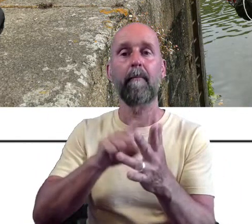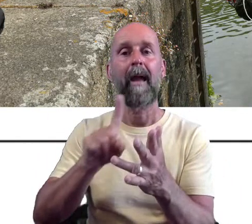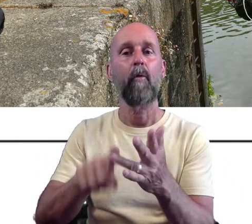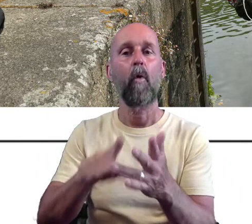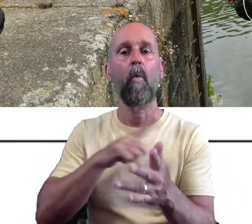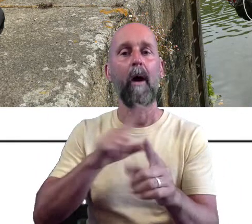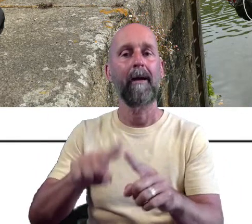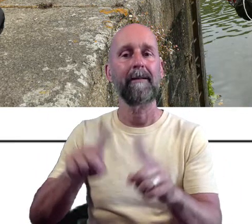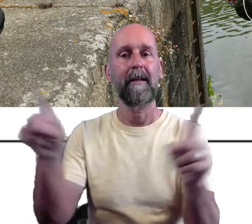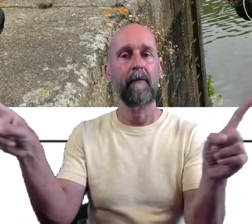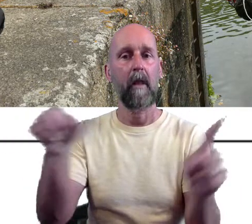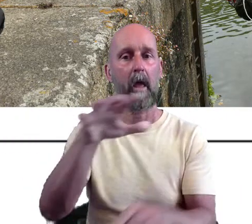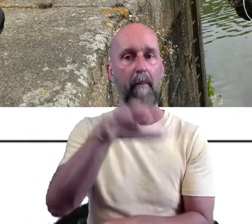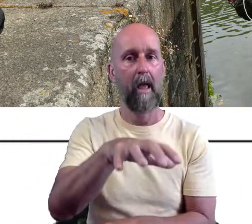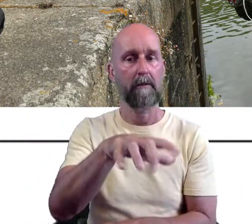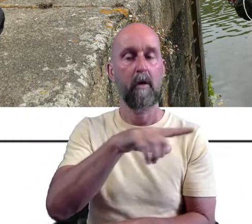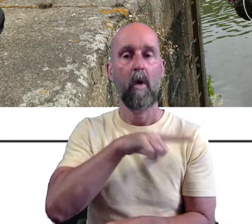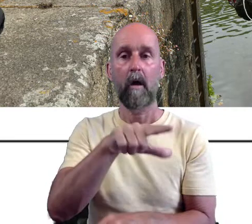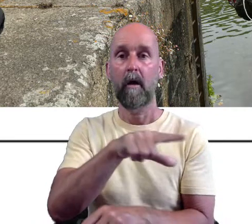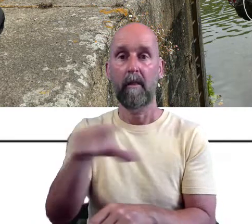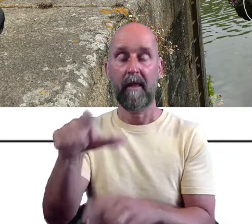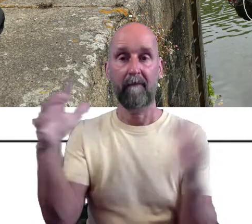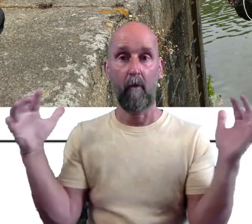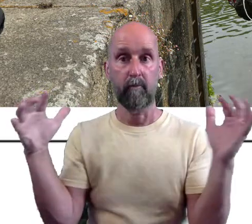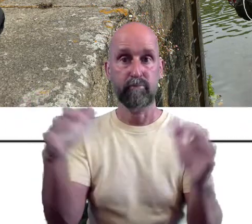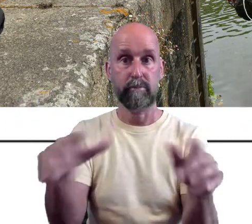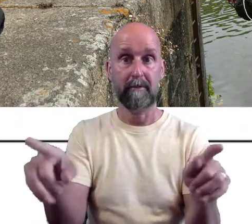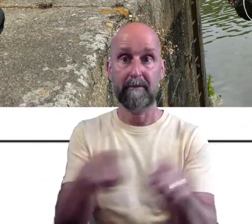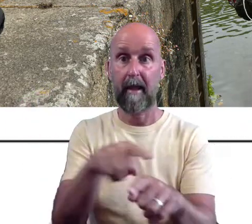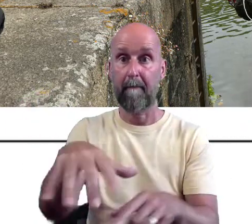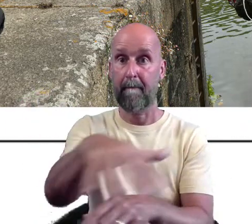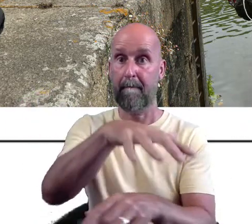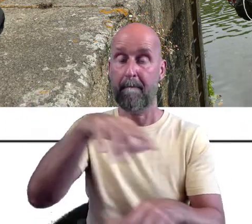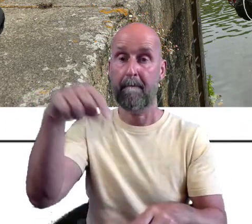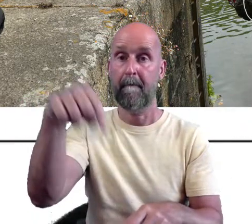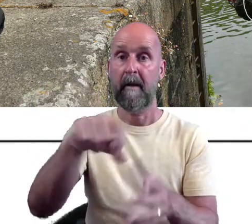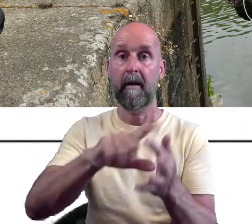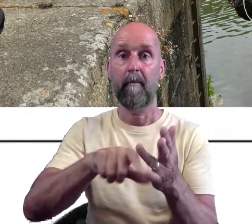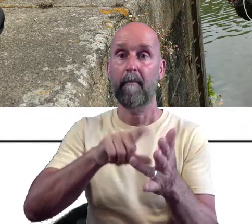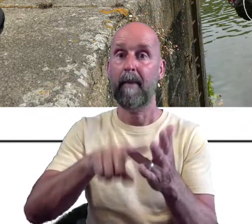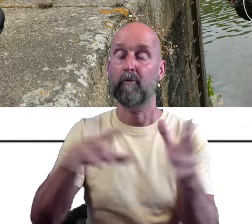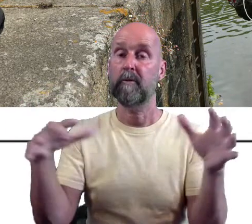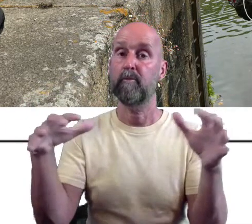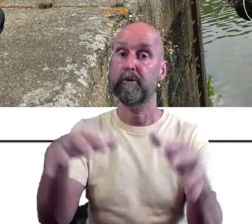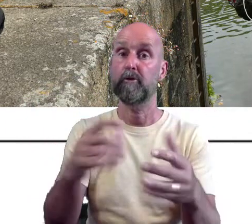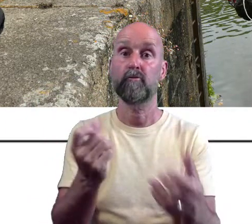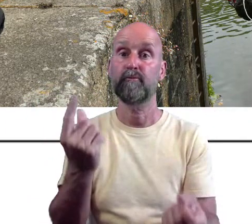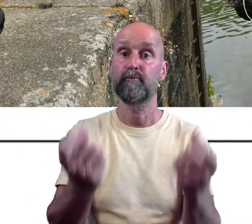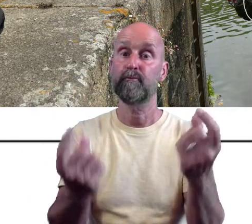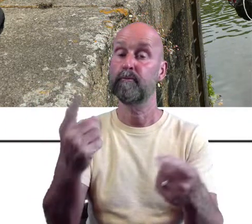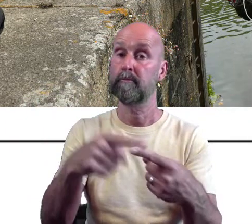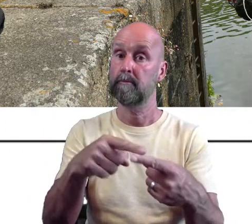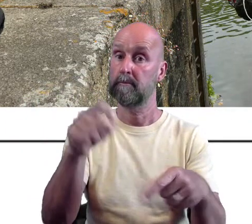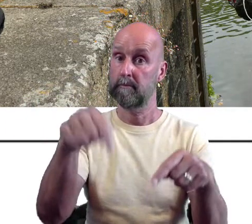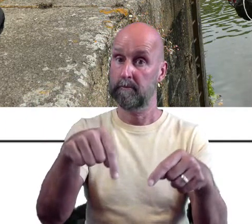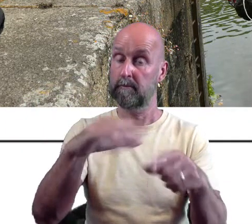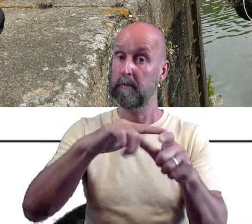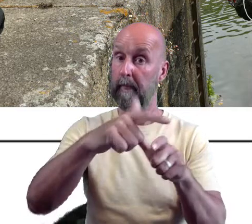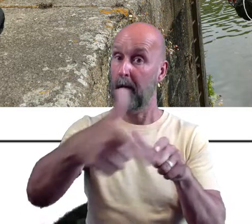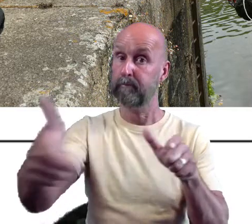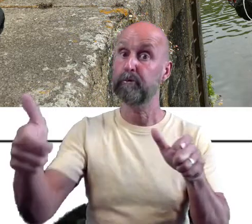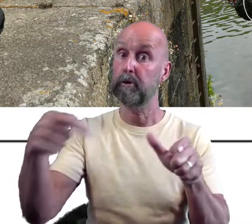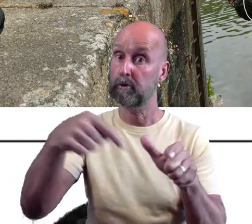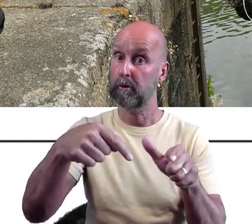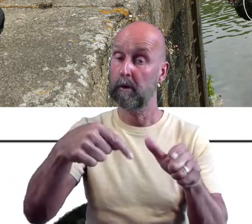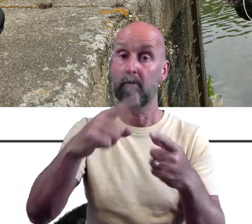place is that these things have all gathered there at the place that we call Perrow's Bridge. They have coalesced at that site. And though these things may